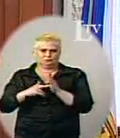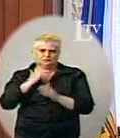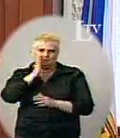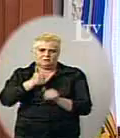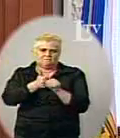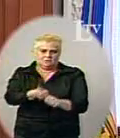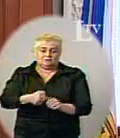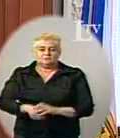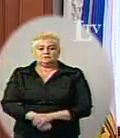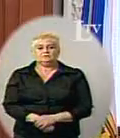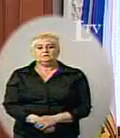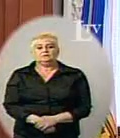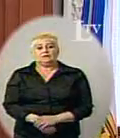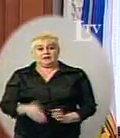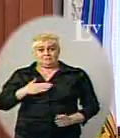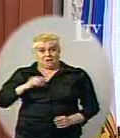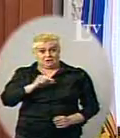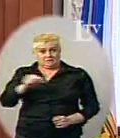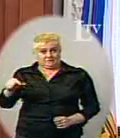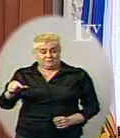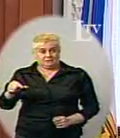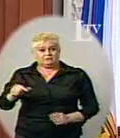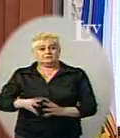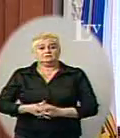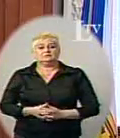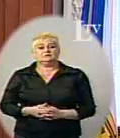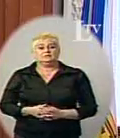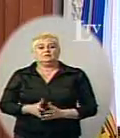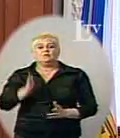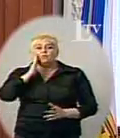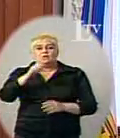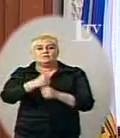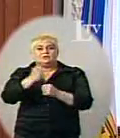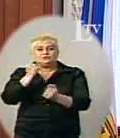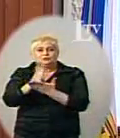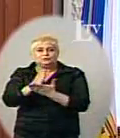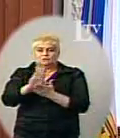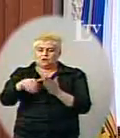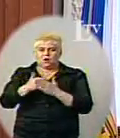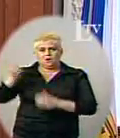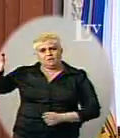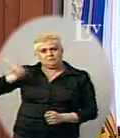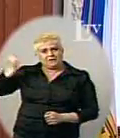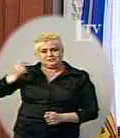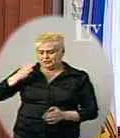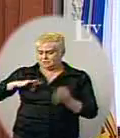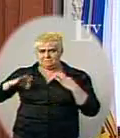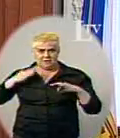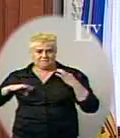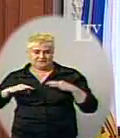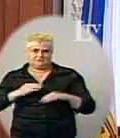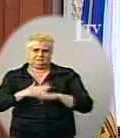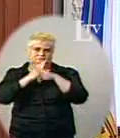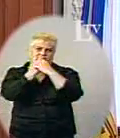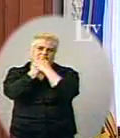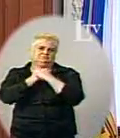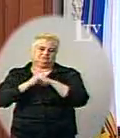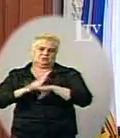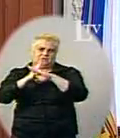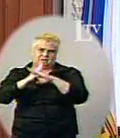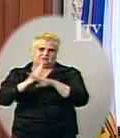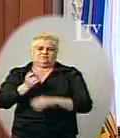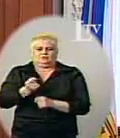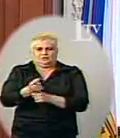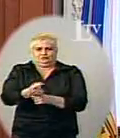my government will take additional steps to safeguard and protect pensions and benefits for Nova Scotians in the year ahead.